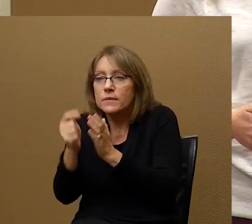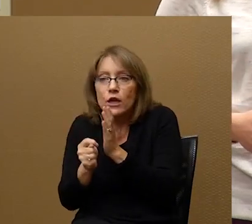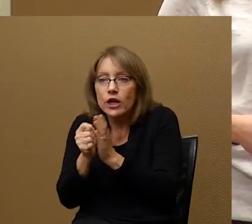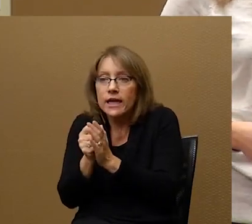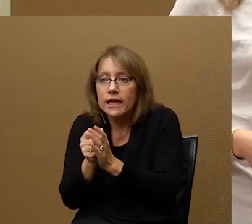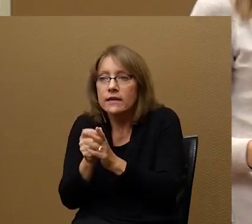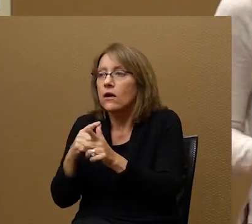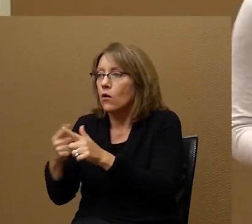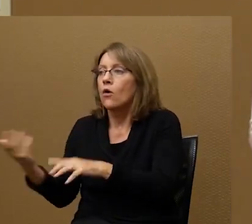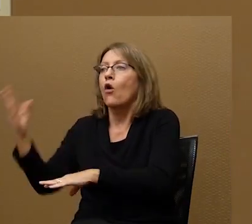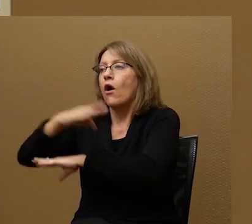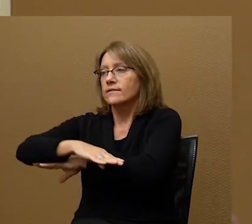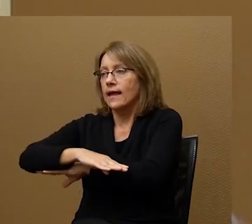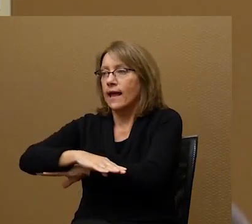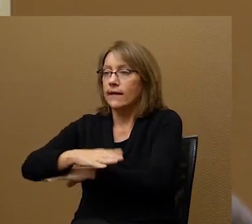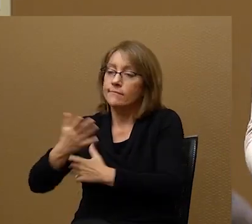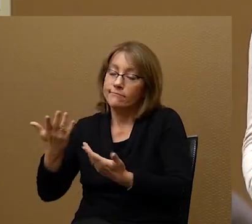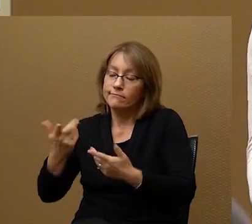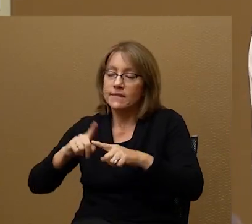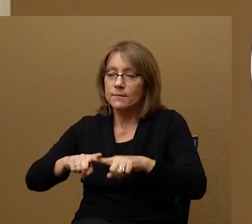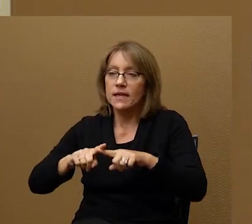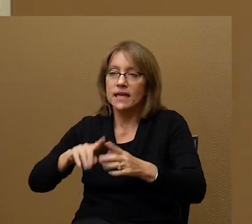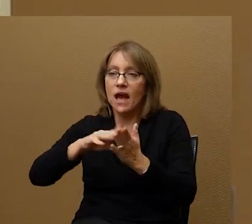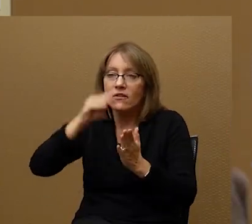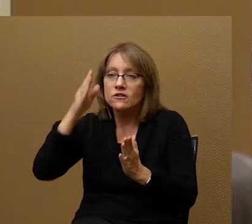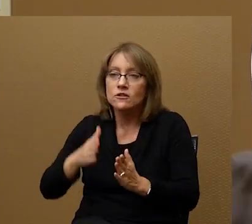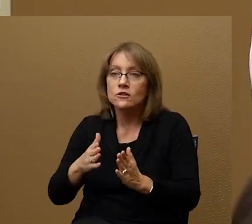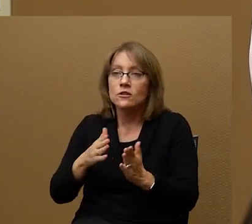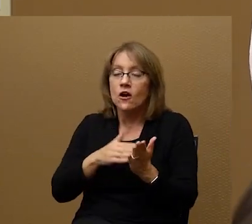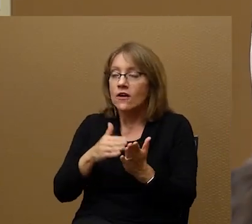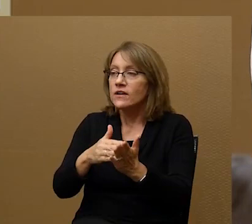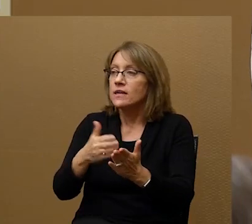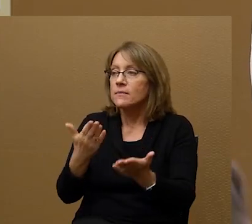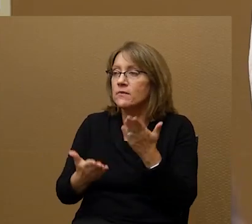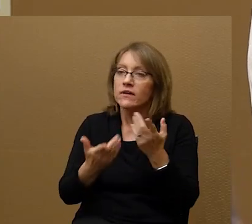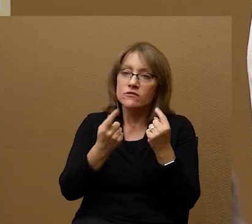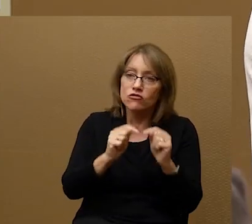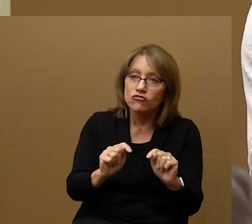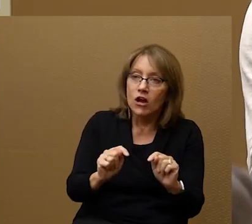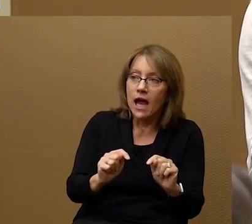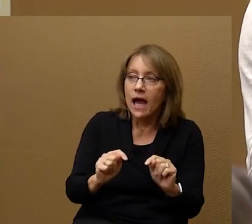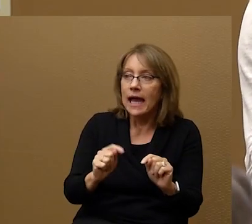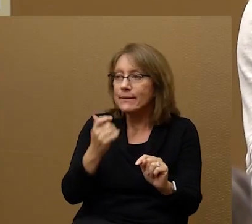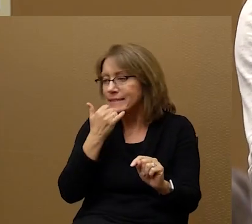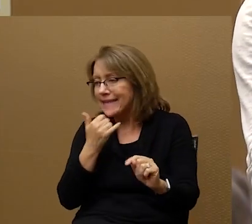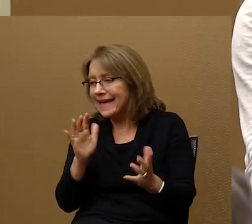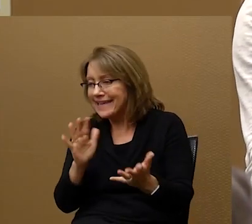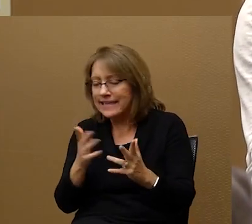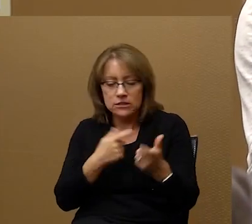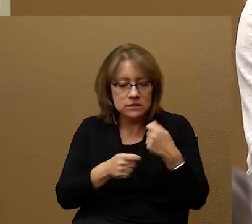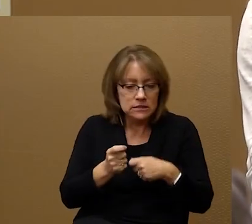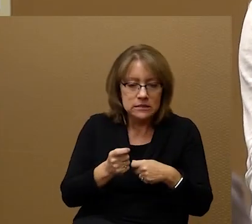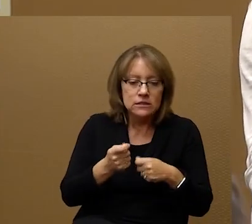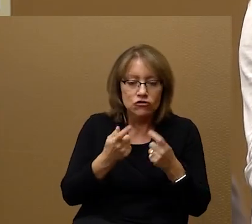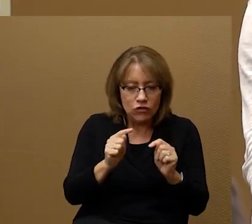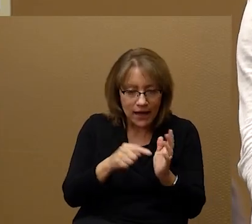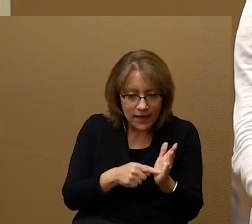on your students. And also you might have to trial and error with schedules. Some schedules work, some